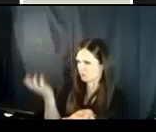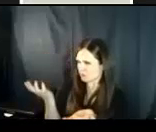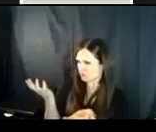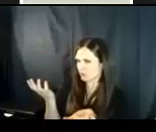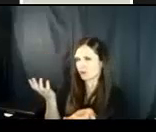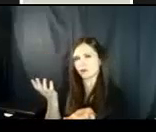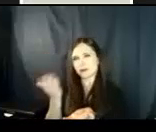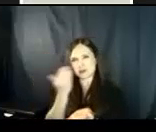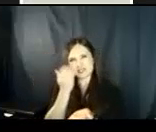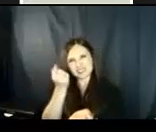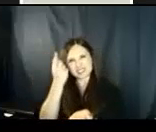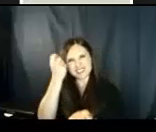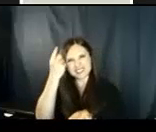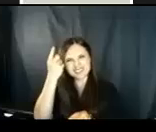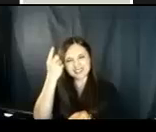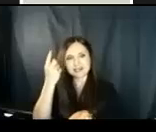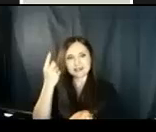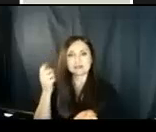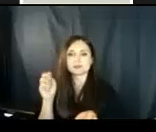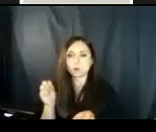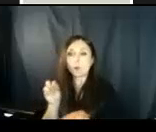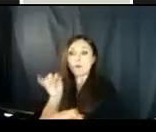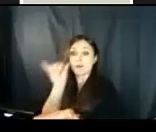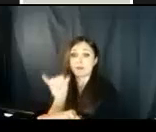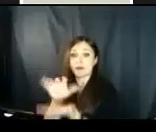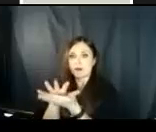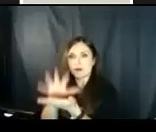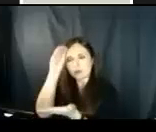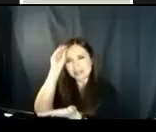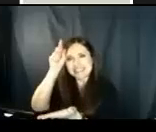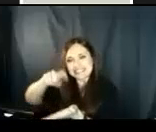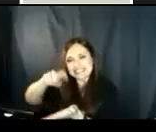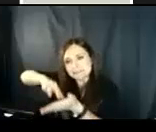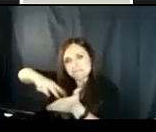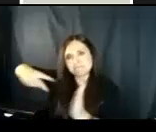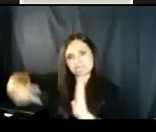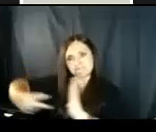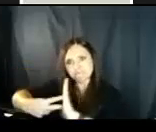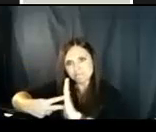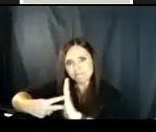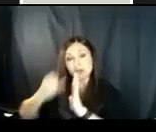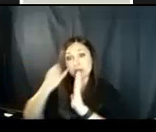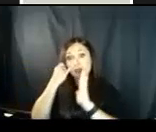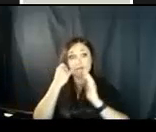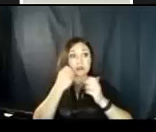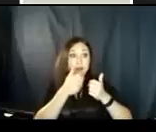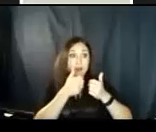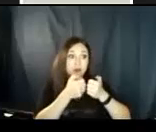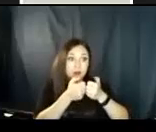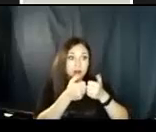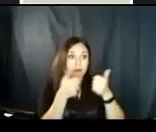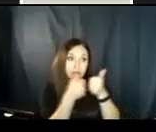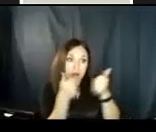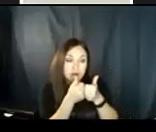from now. We need to make our learning purposeful. If the video is absolutely going to make that